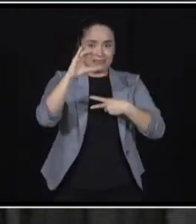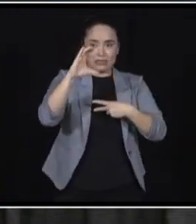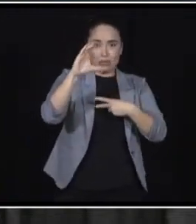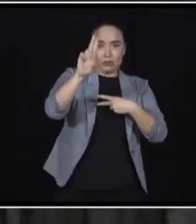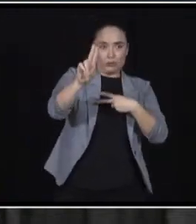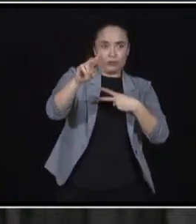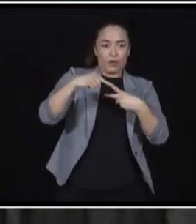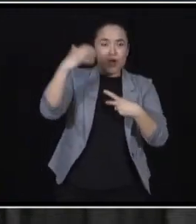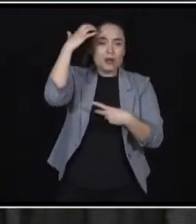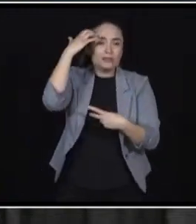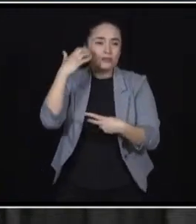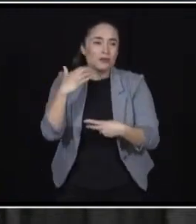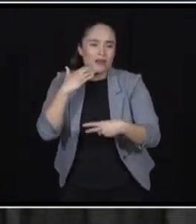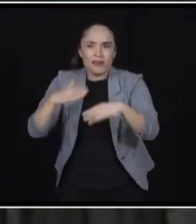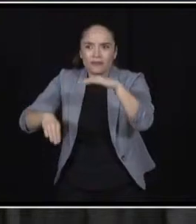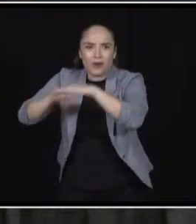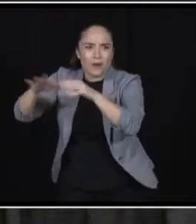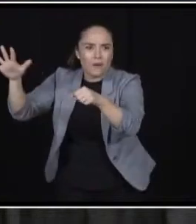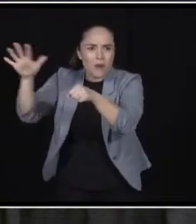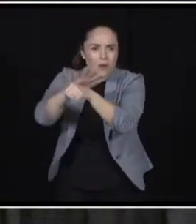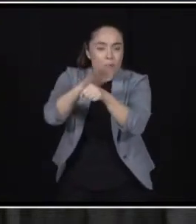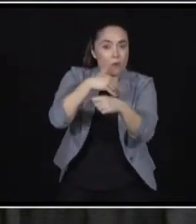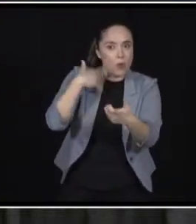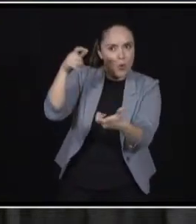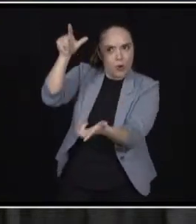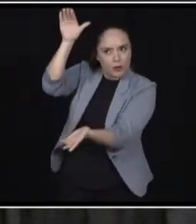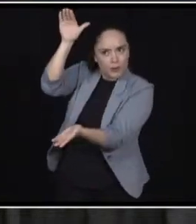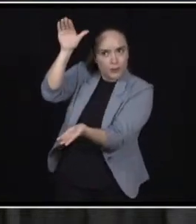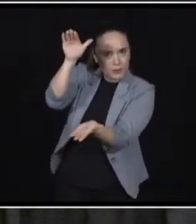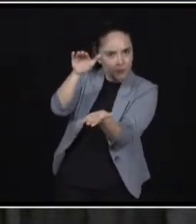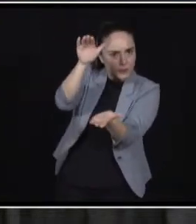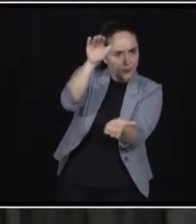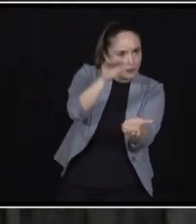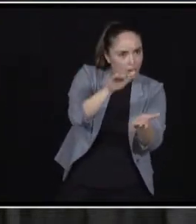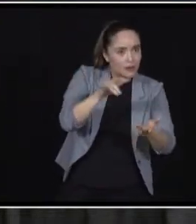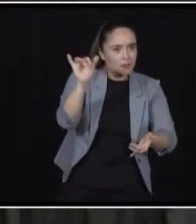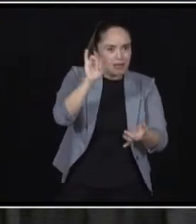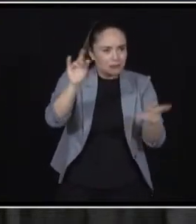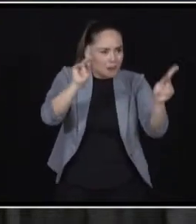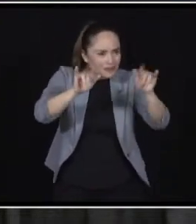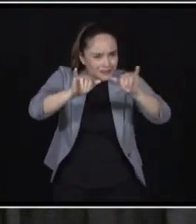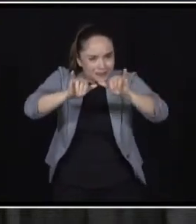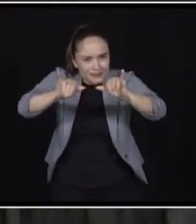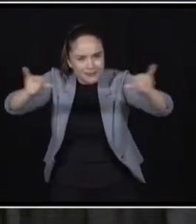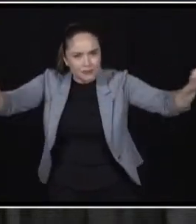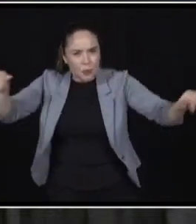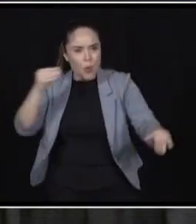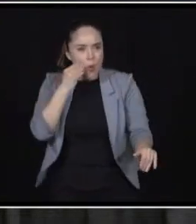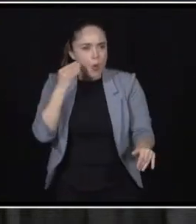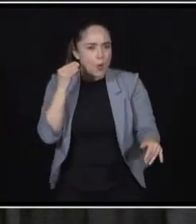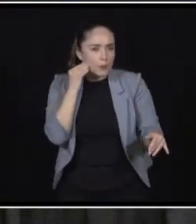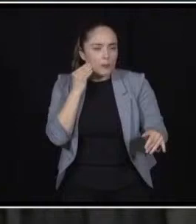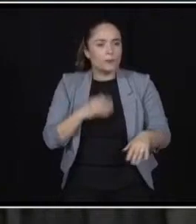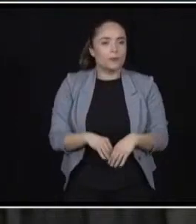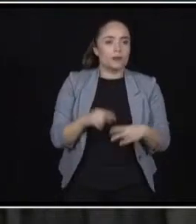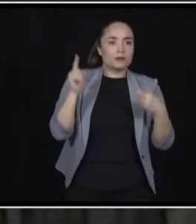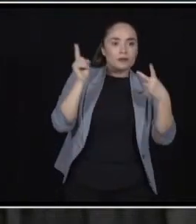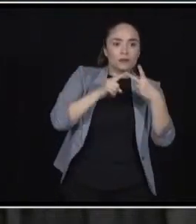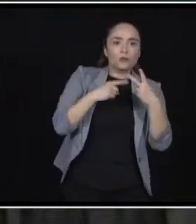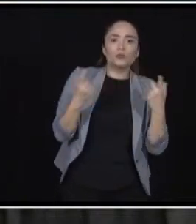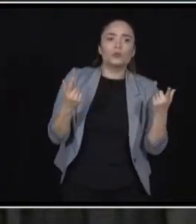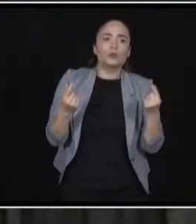limiting mobility, keeping people at home. Part two to that is going into hot areas